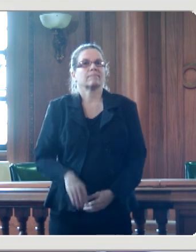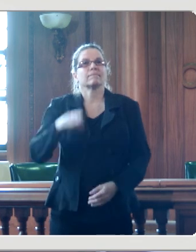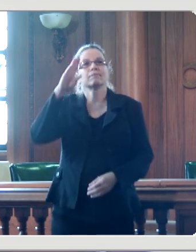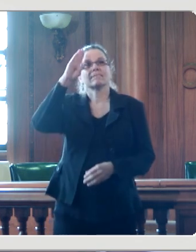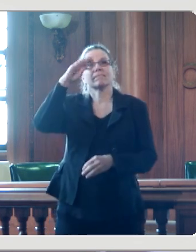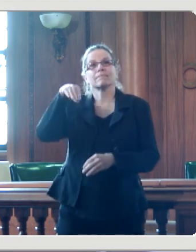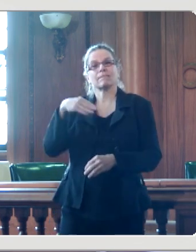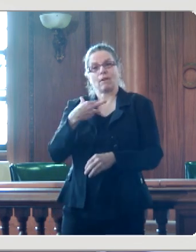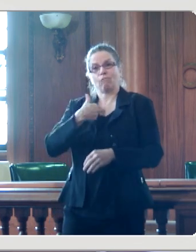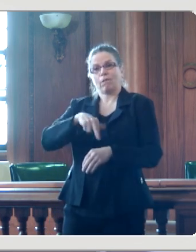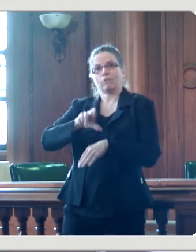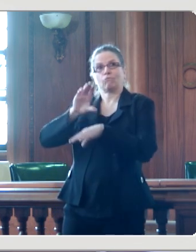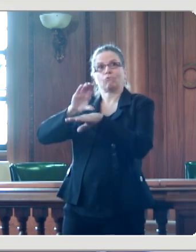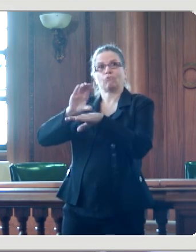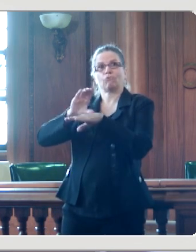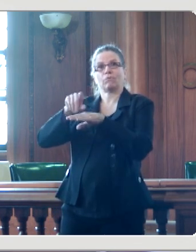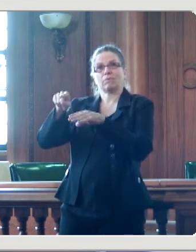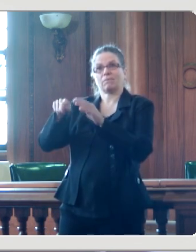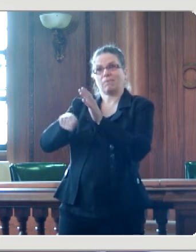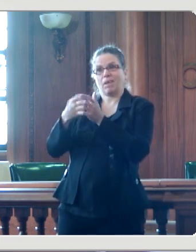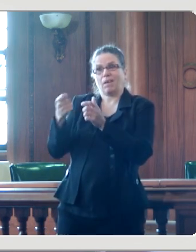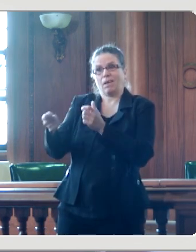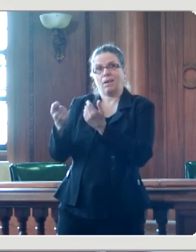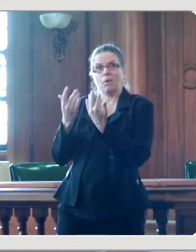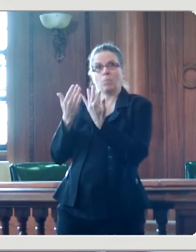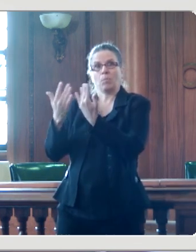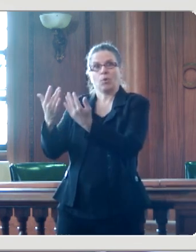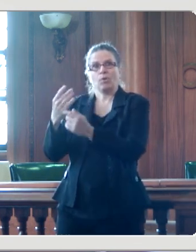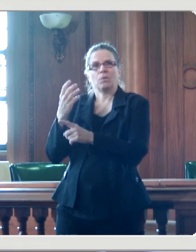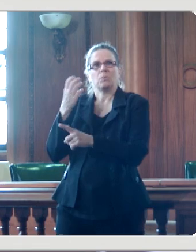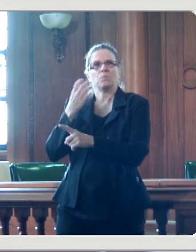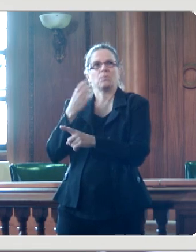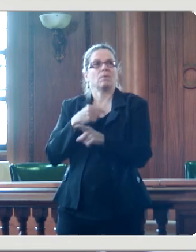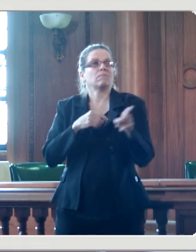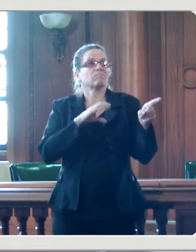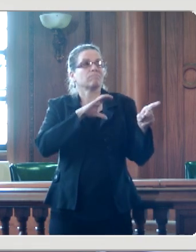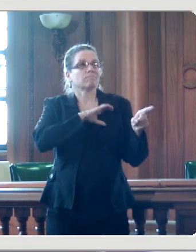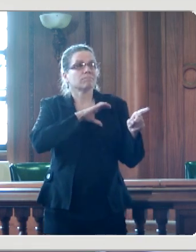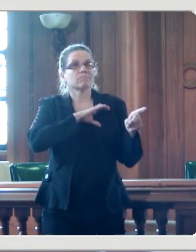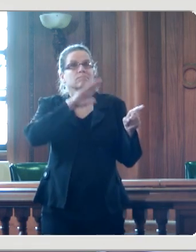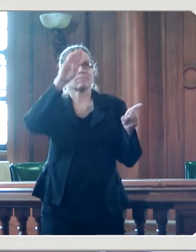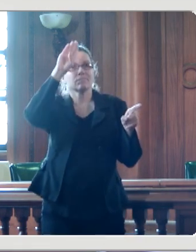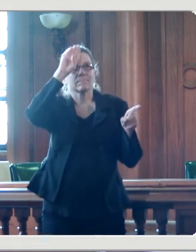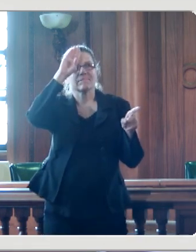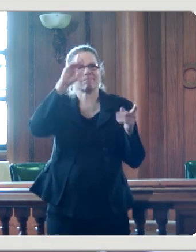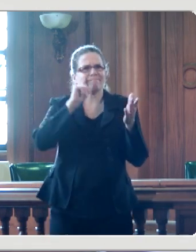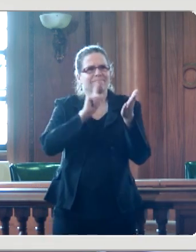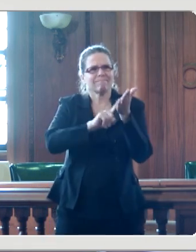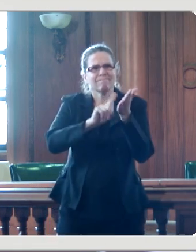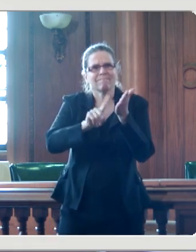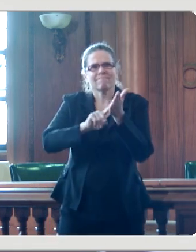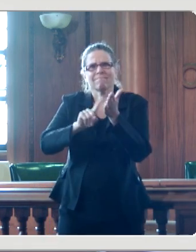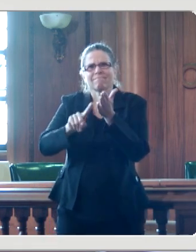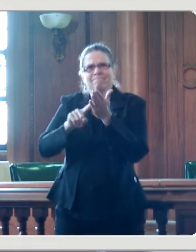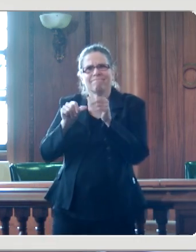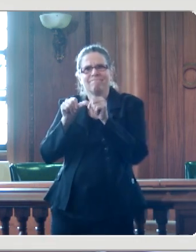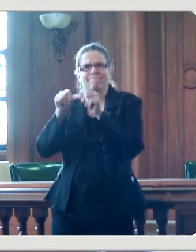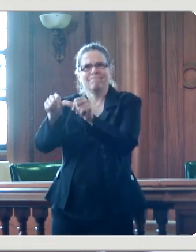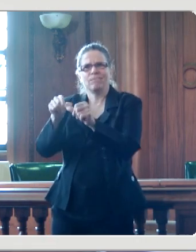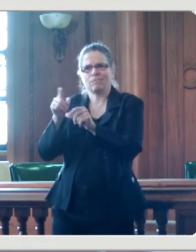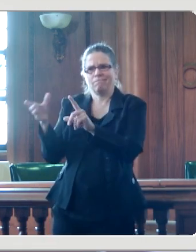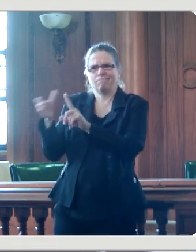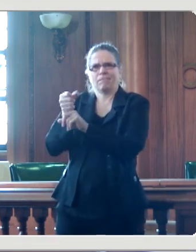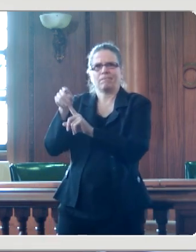special attention and increased efforts to all houses of worship on it. But again, to Commissioner Calvi